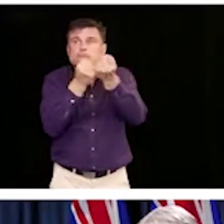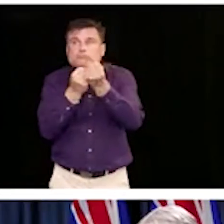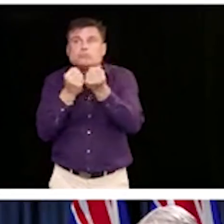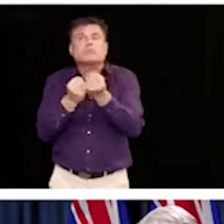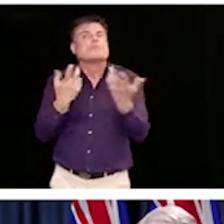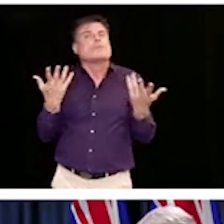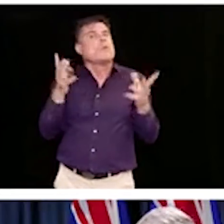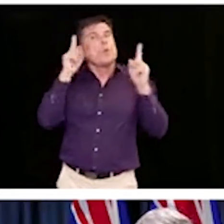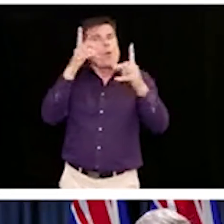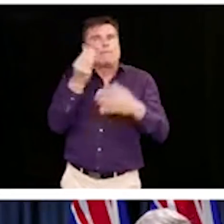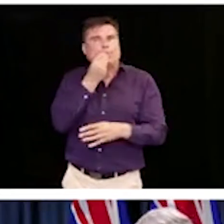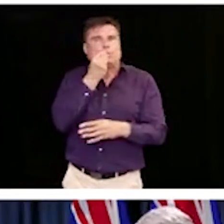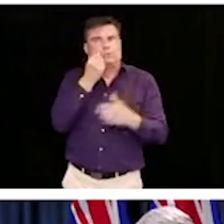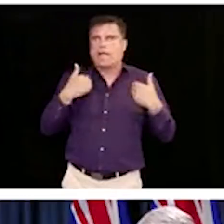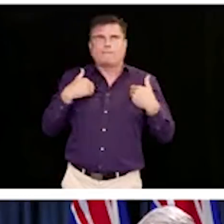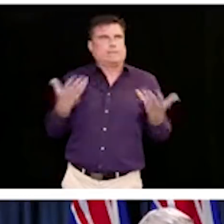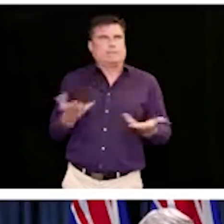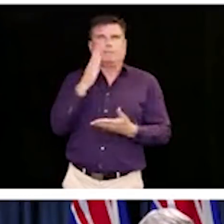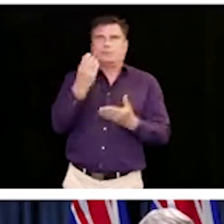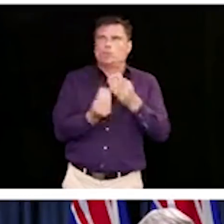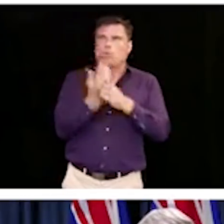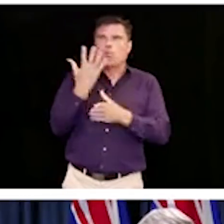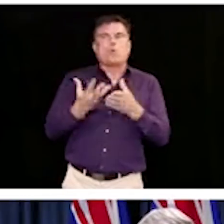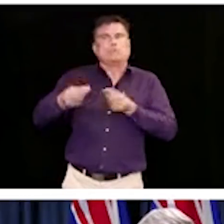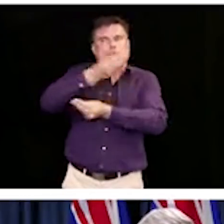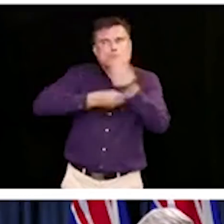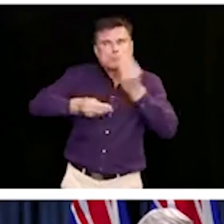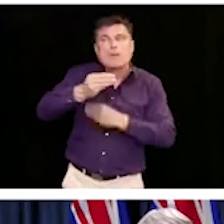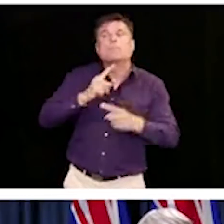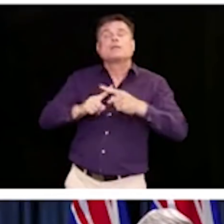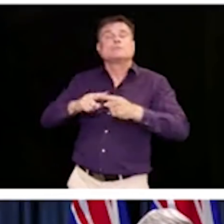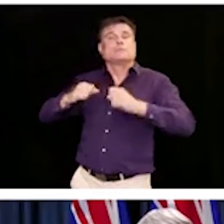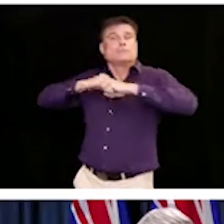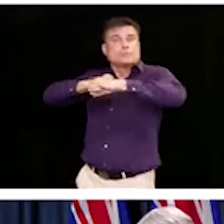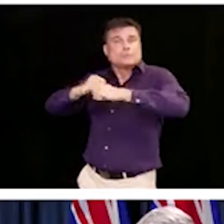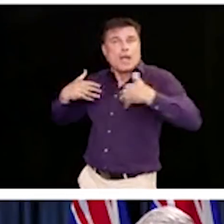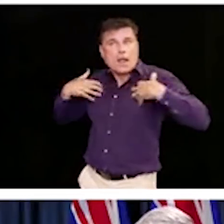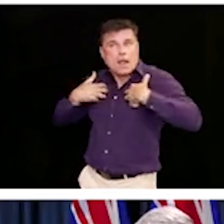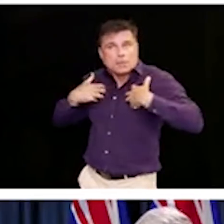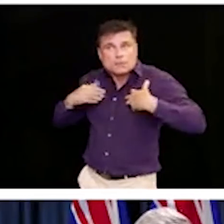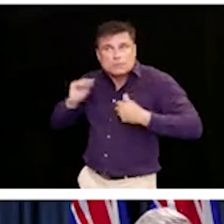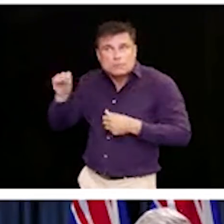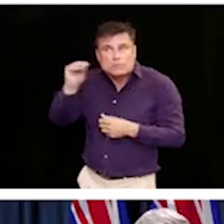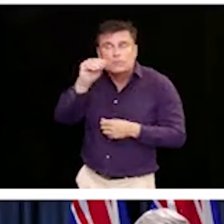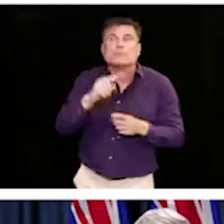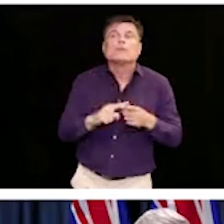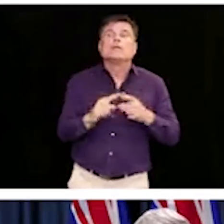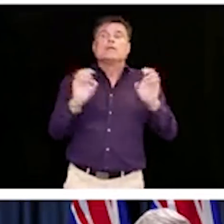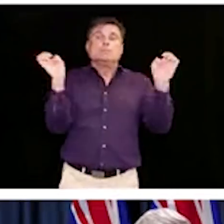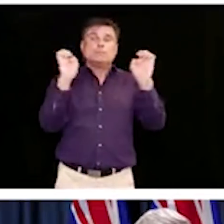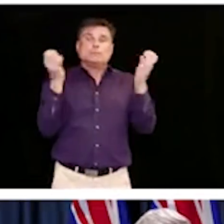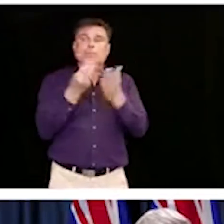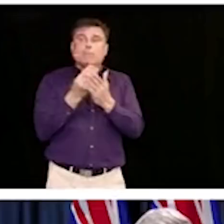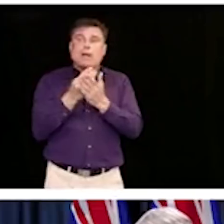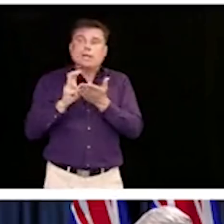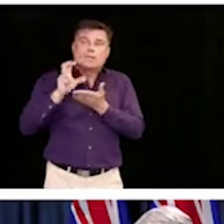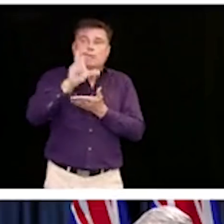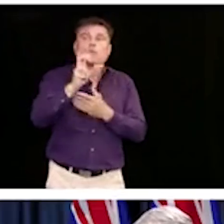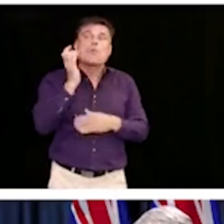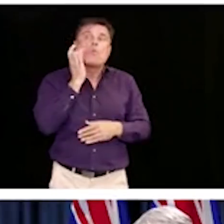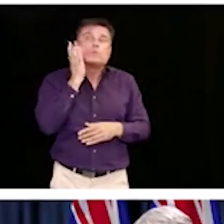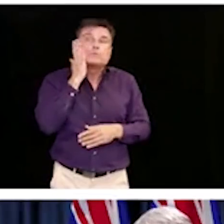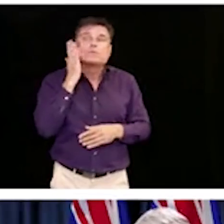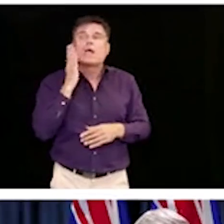food supplies, emergency animal care funding, and emergency funding for the hard-hit tourism sector,